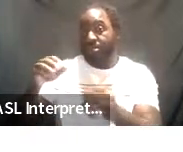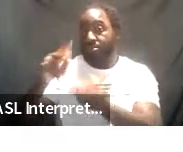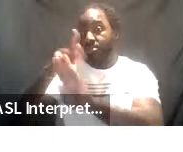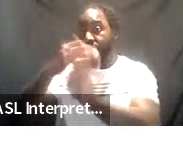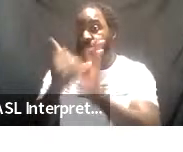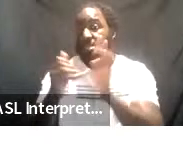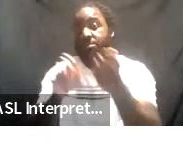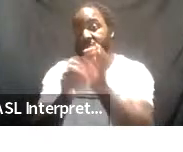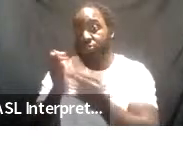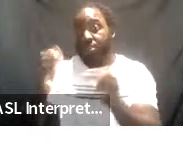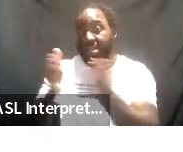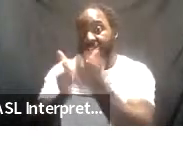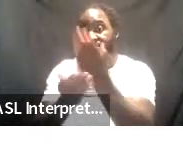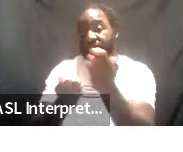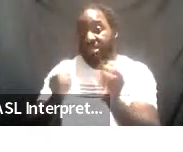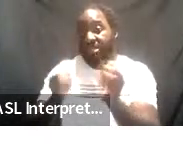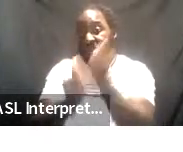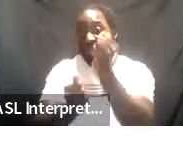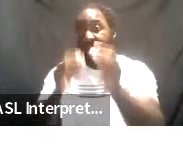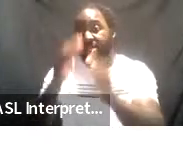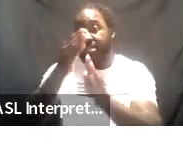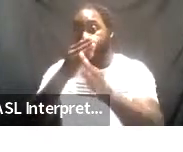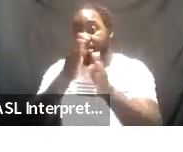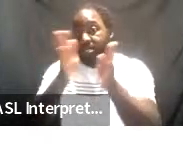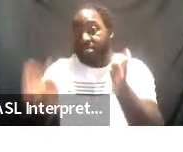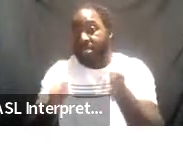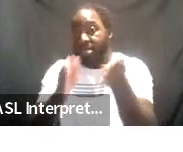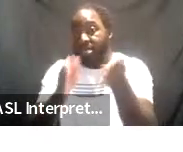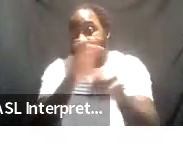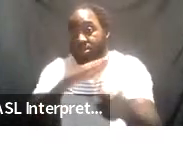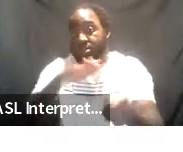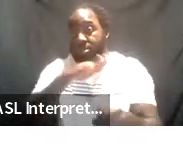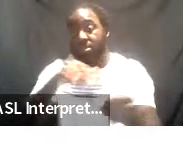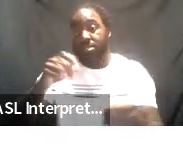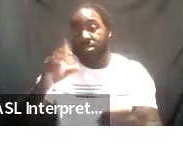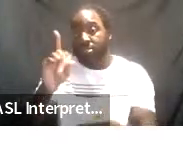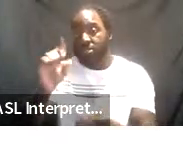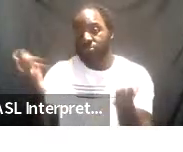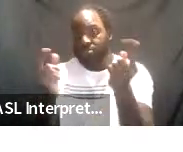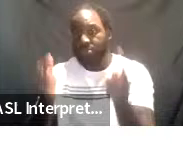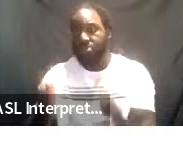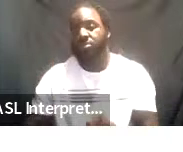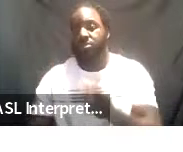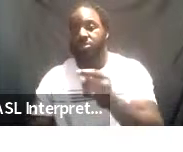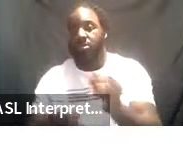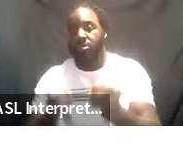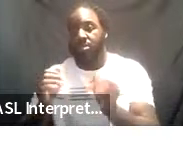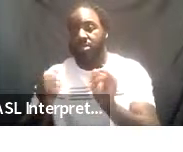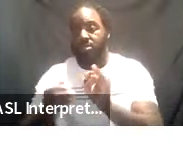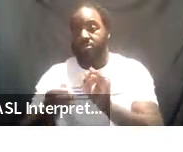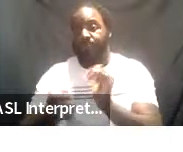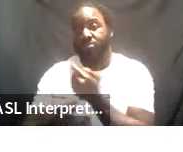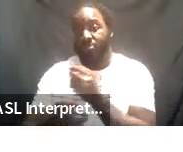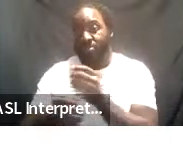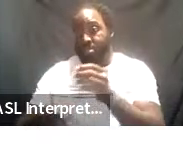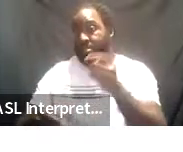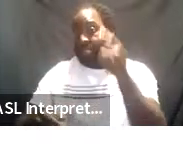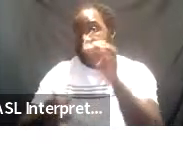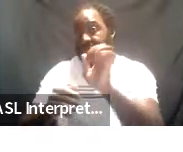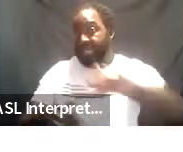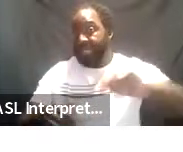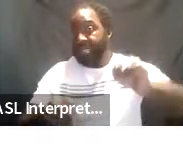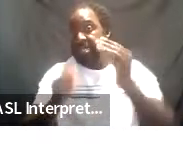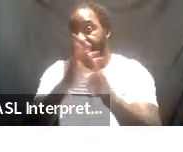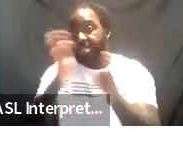the city does its part. And so, we would hope that any neighborhoods that feel in any way overburdened would be